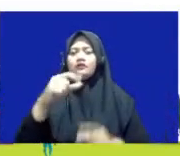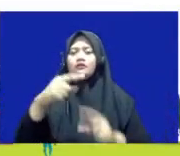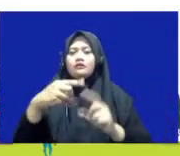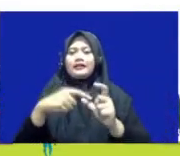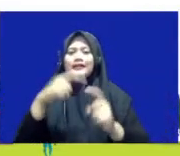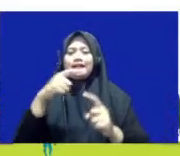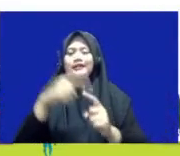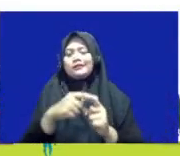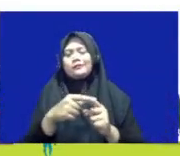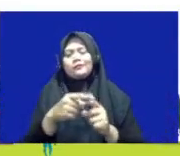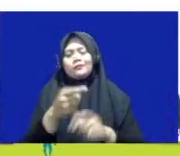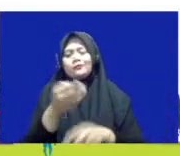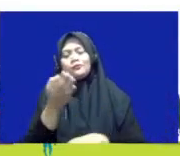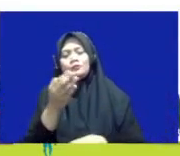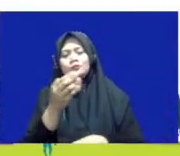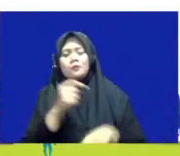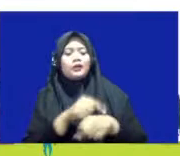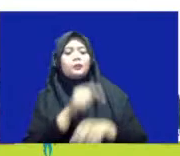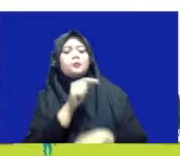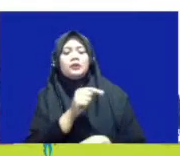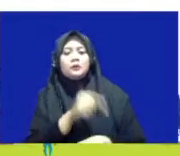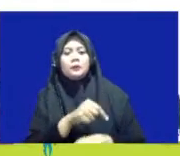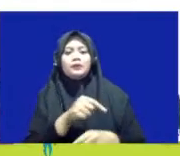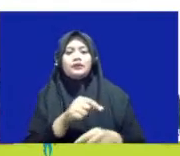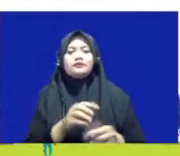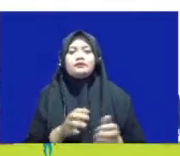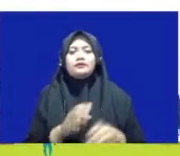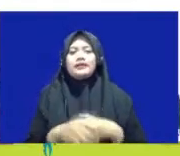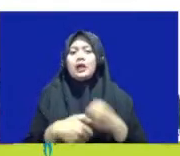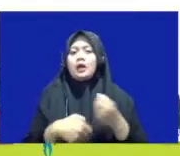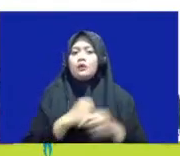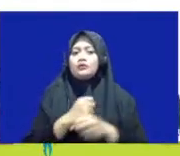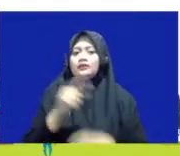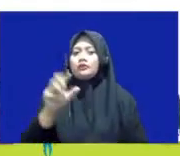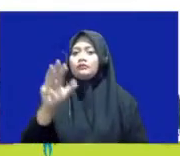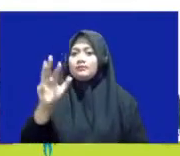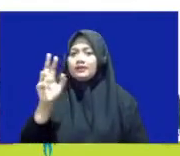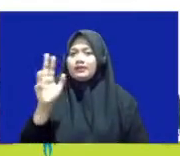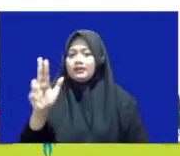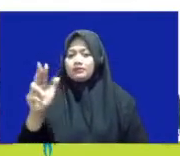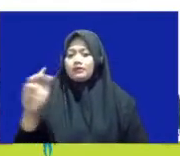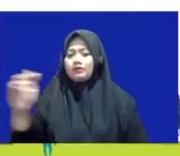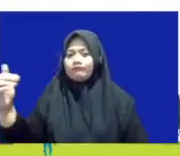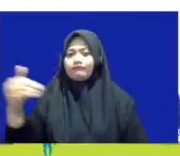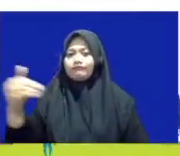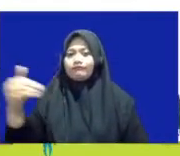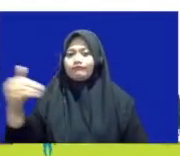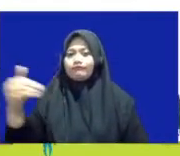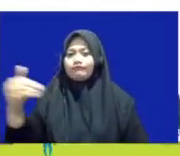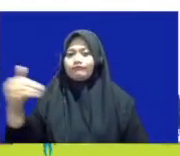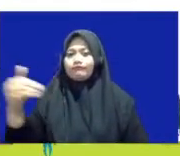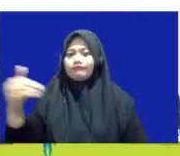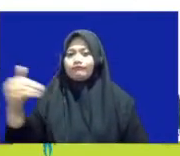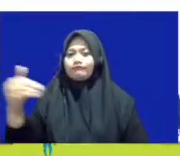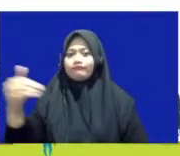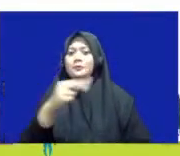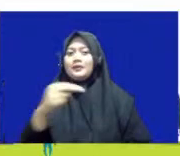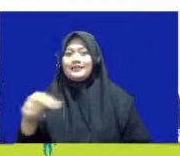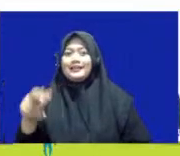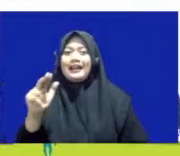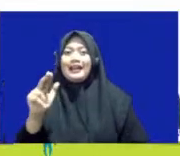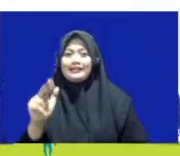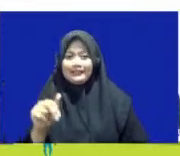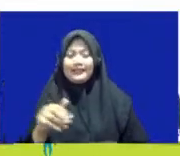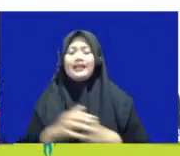93 when I was assigned again to Indonesia, and I saw how the village where I had lived, how my friends there, their houses had